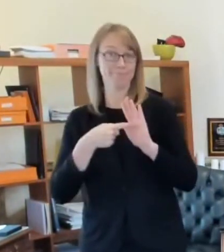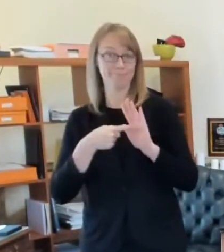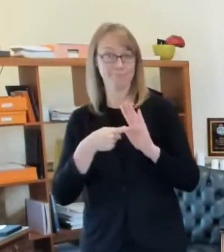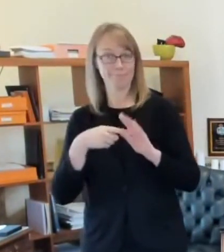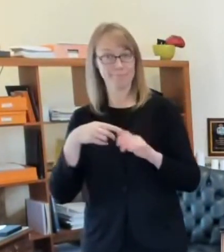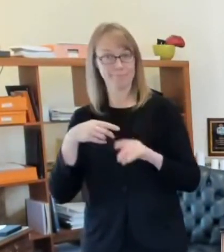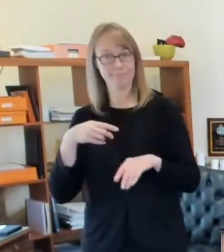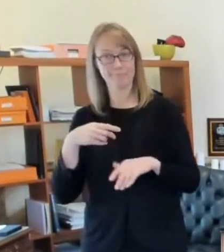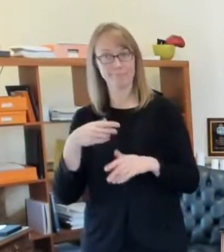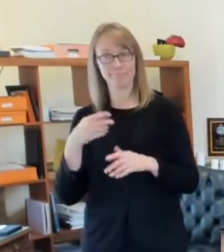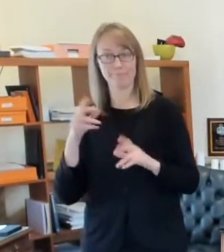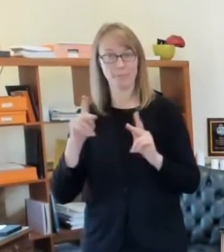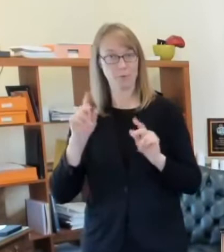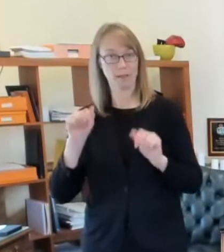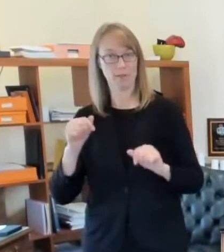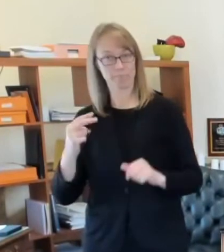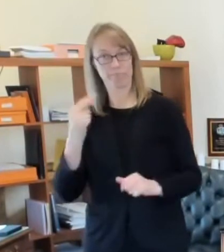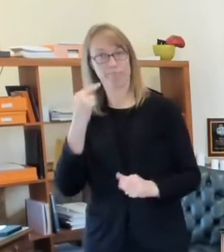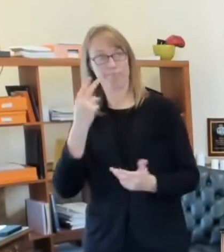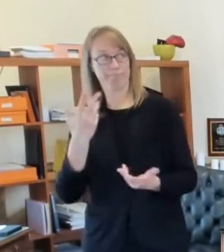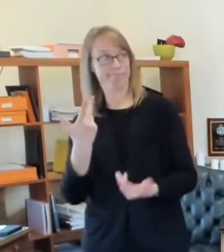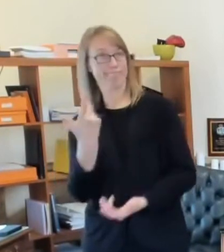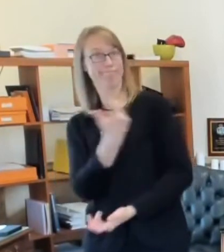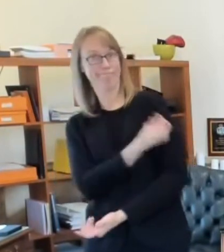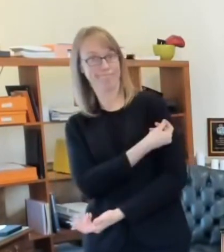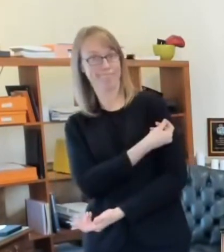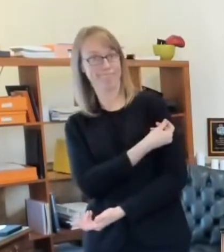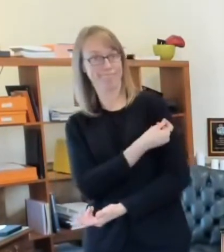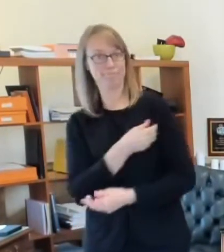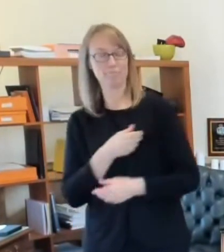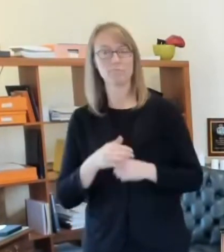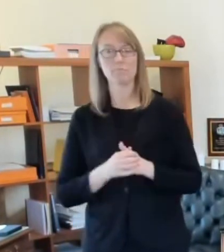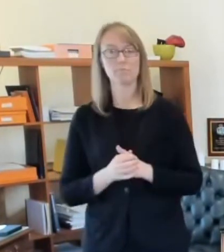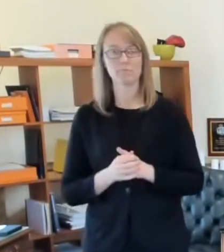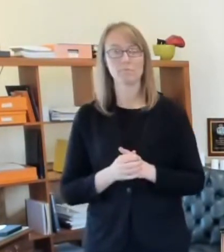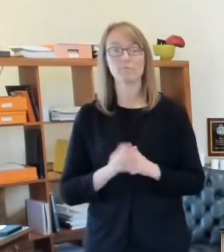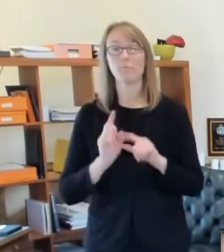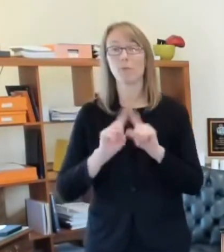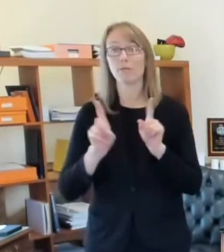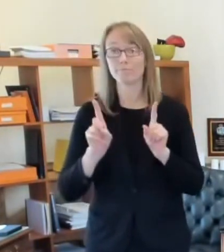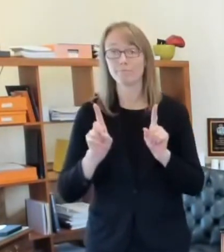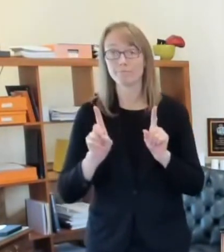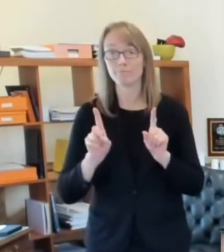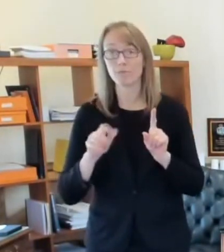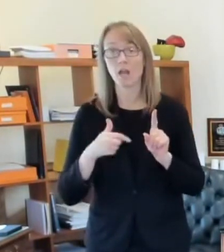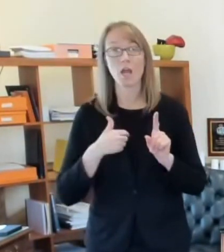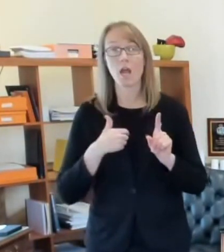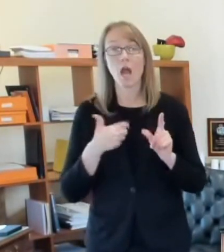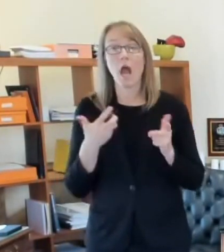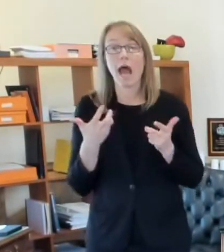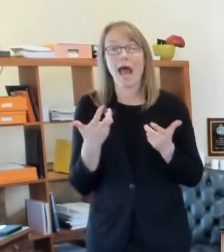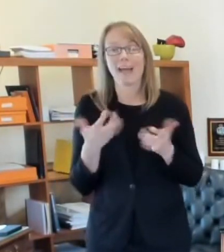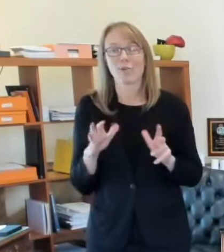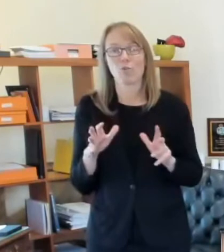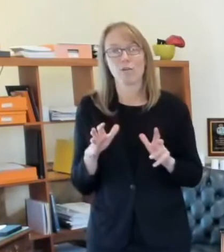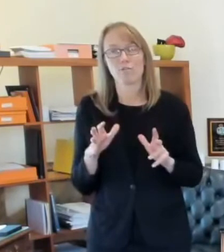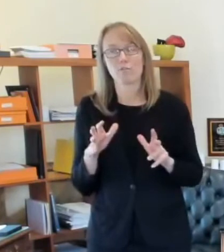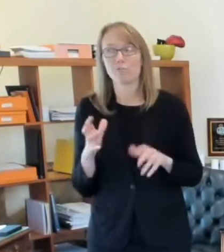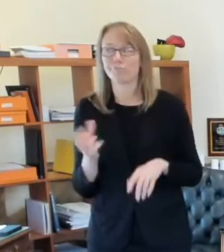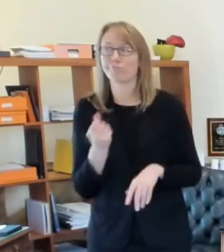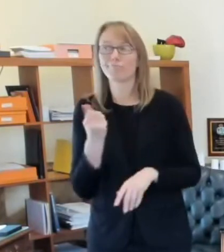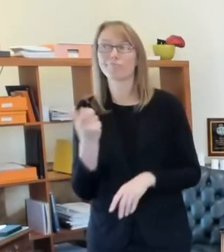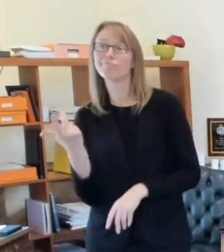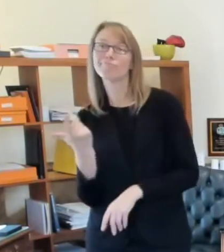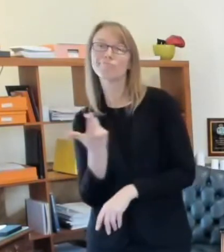will say, however, that I don't want to take a vaccine that should be going to a healthcare